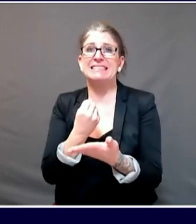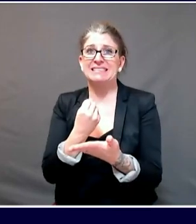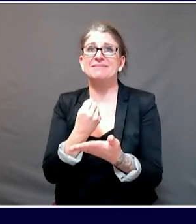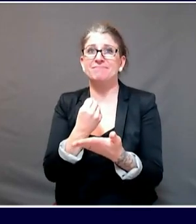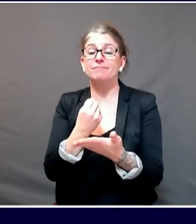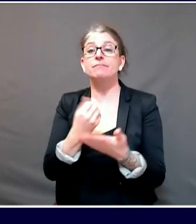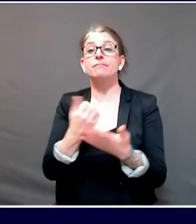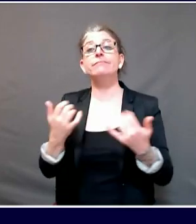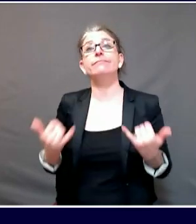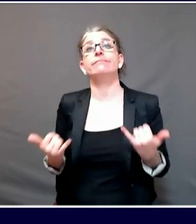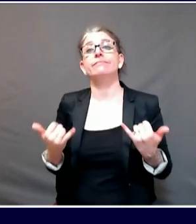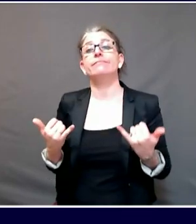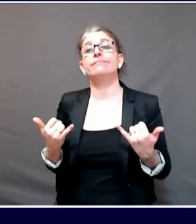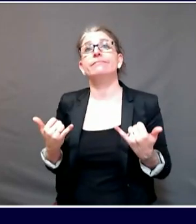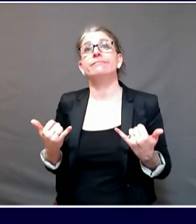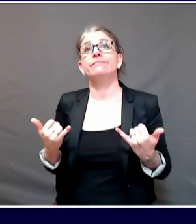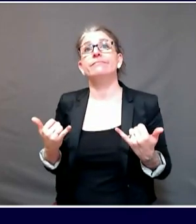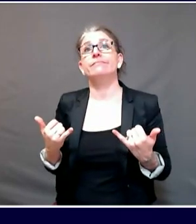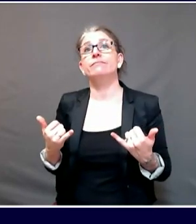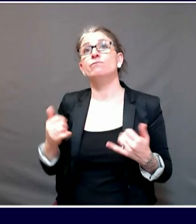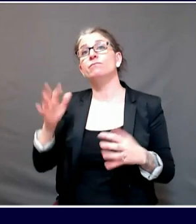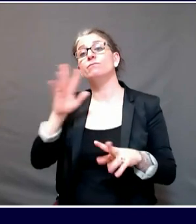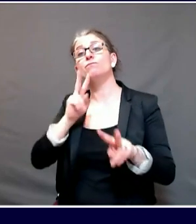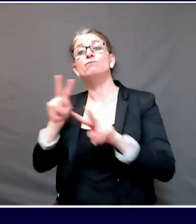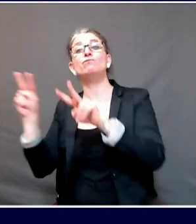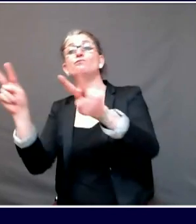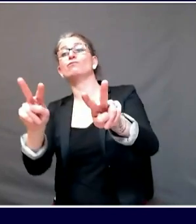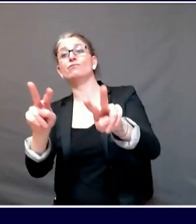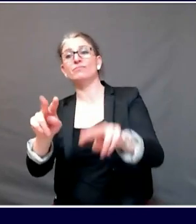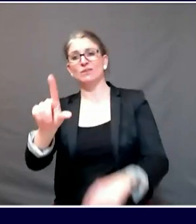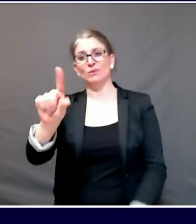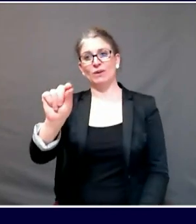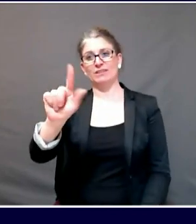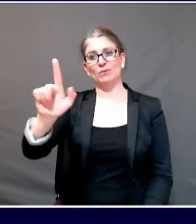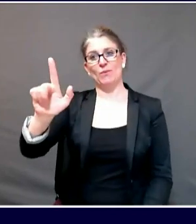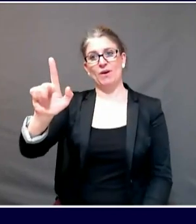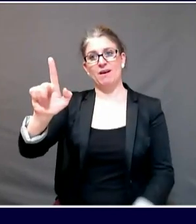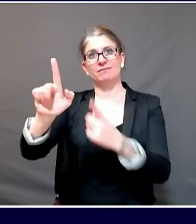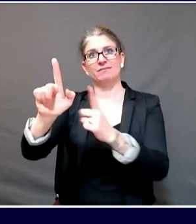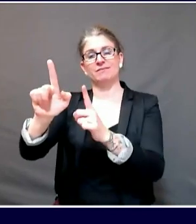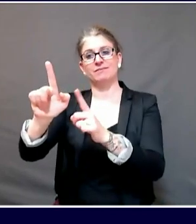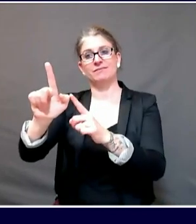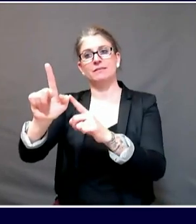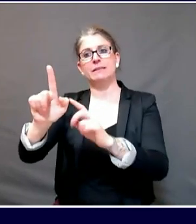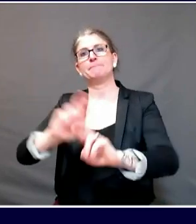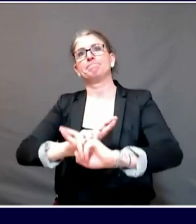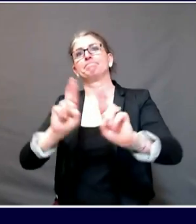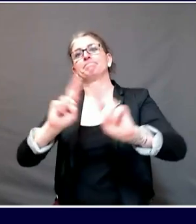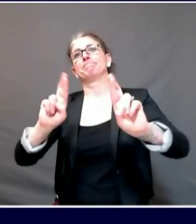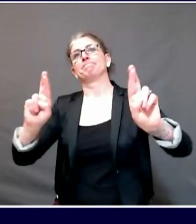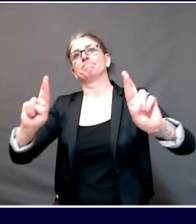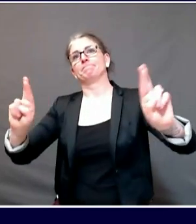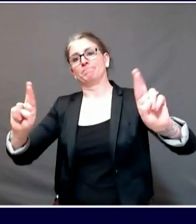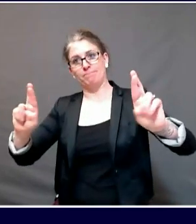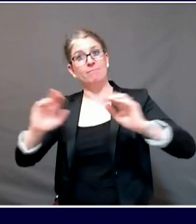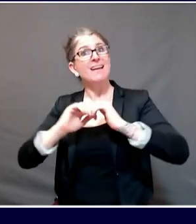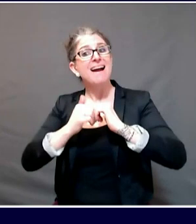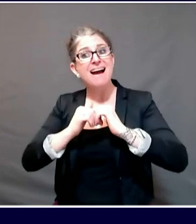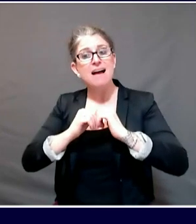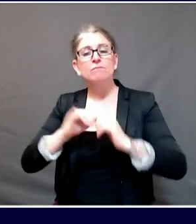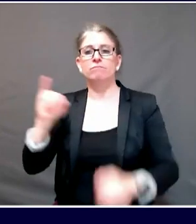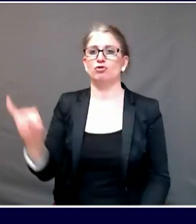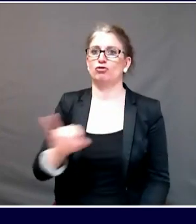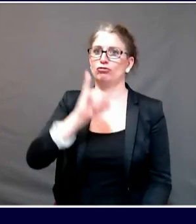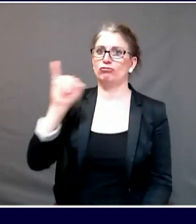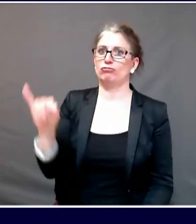your healthcare needs. Open enrollment ends tomorrow. You can visit Cover Me or healthcare.gov to see